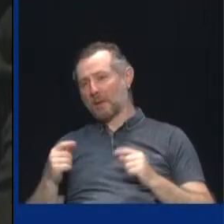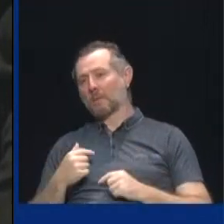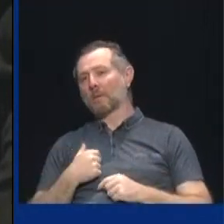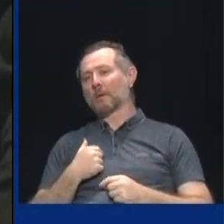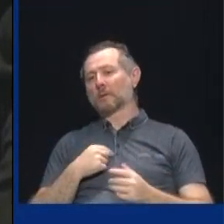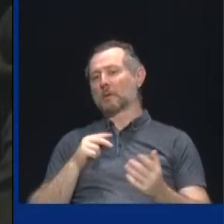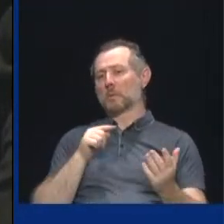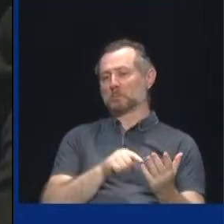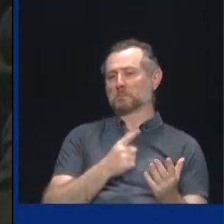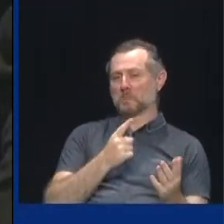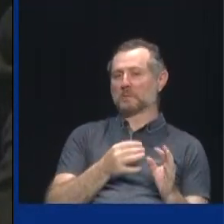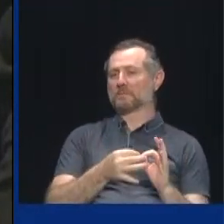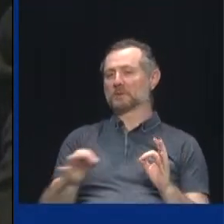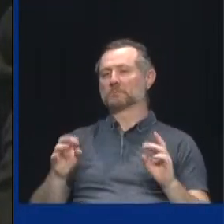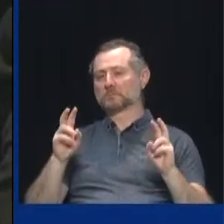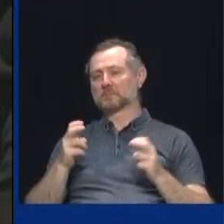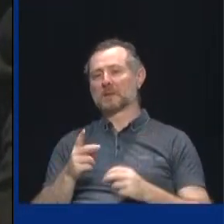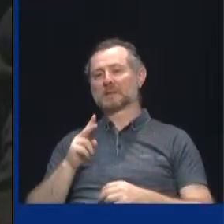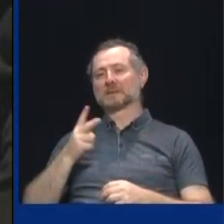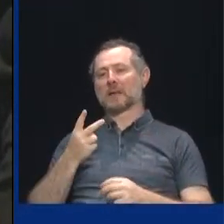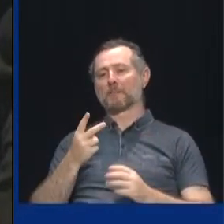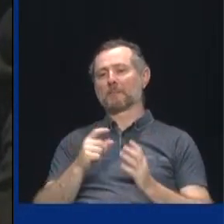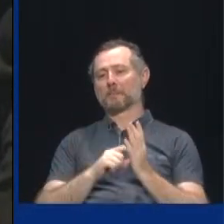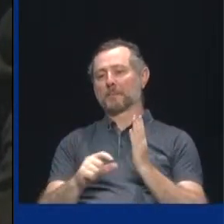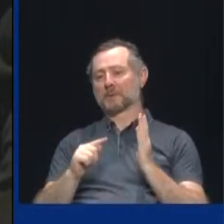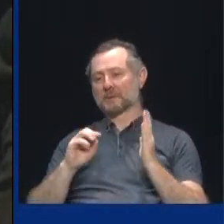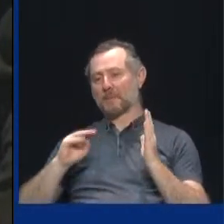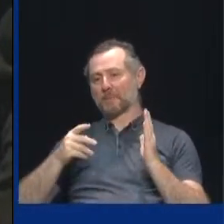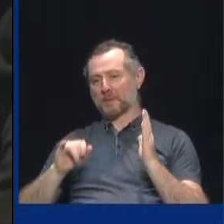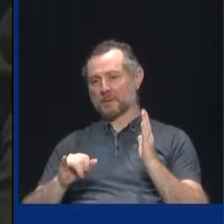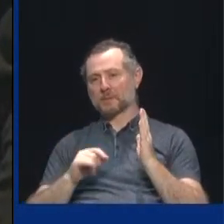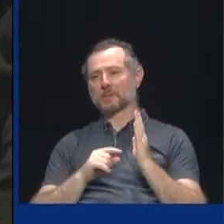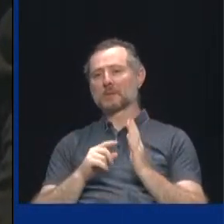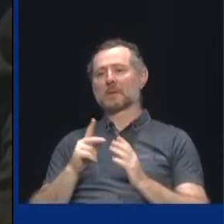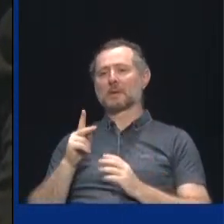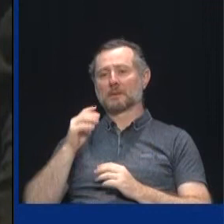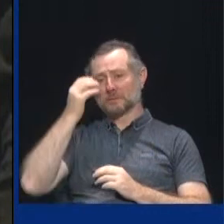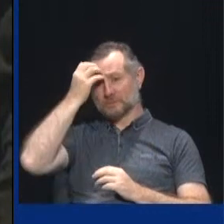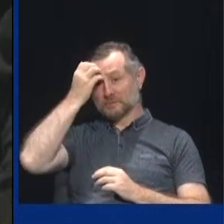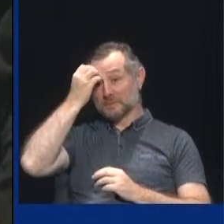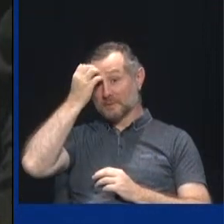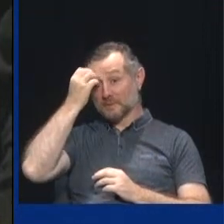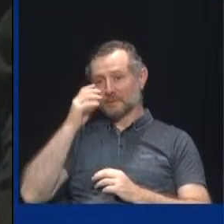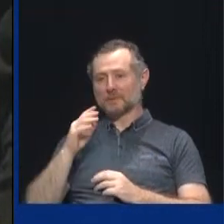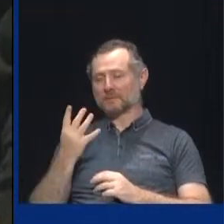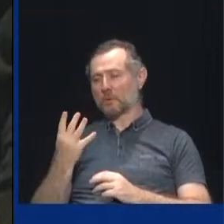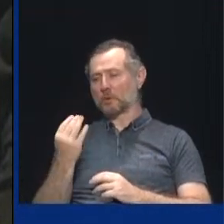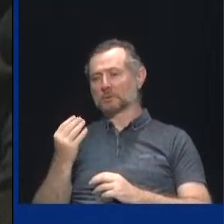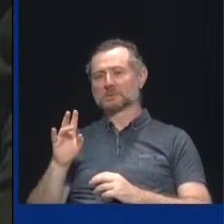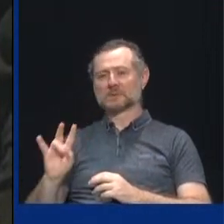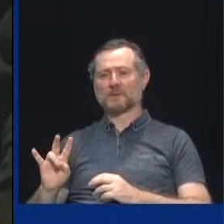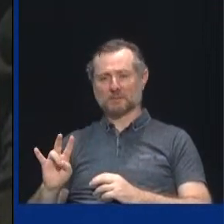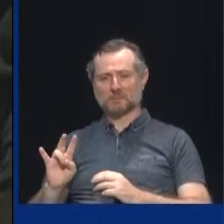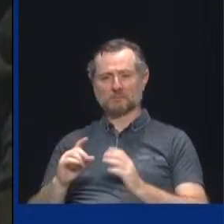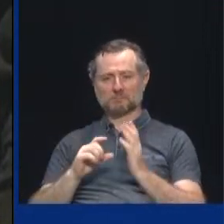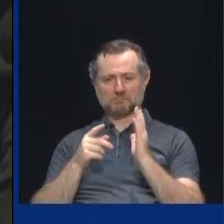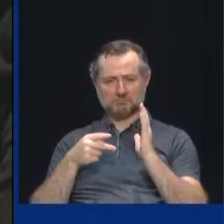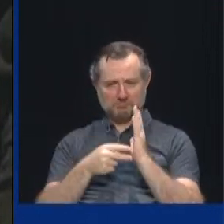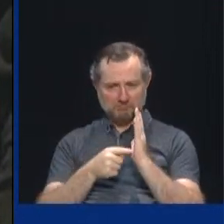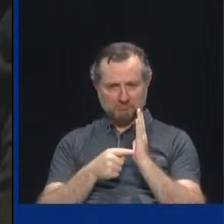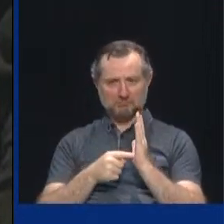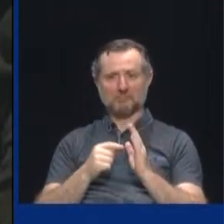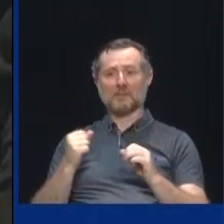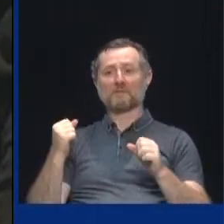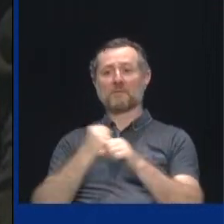in the second book of Timothy, chapter 4, verse 7. I have fought the good fight, I have finished the race, and I have